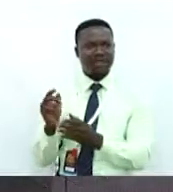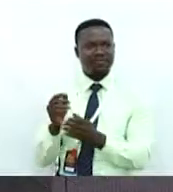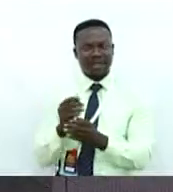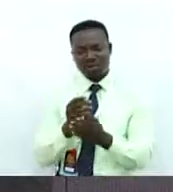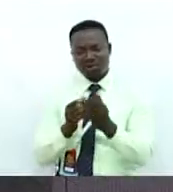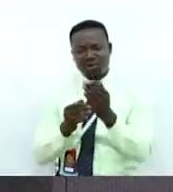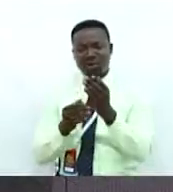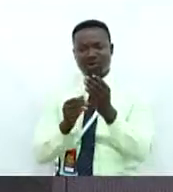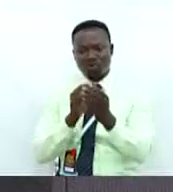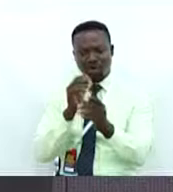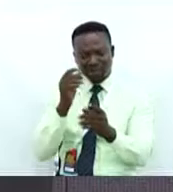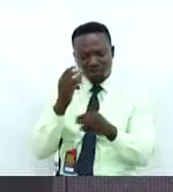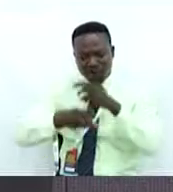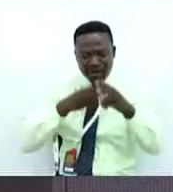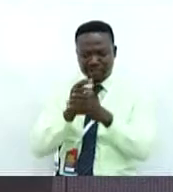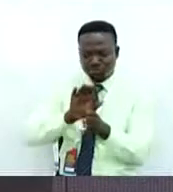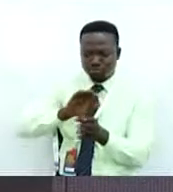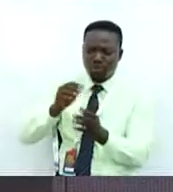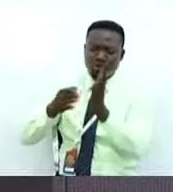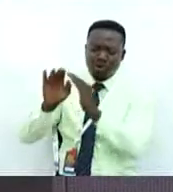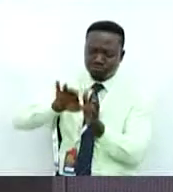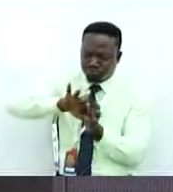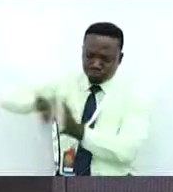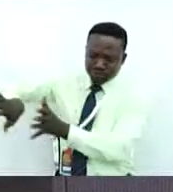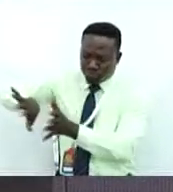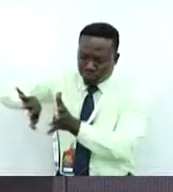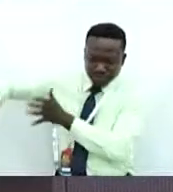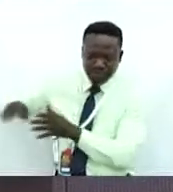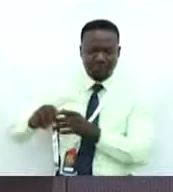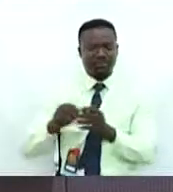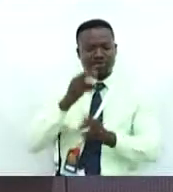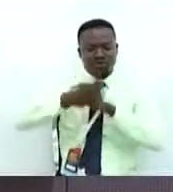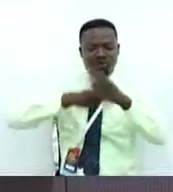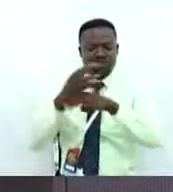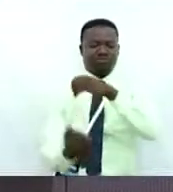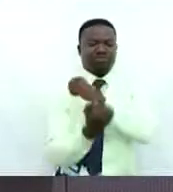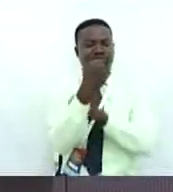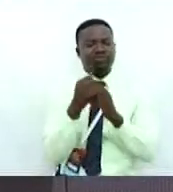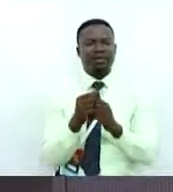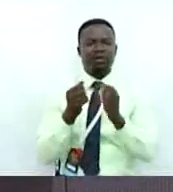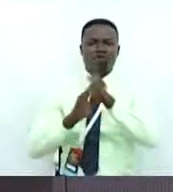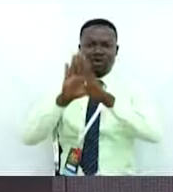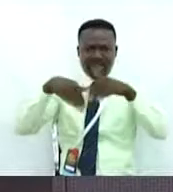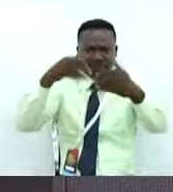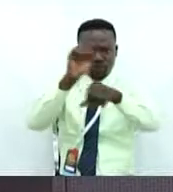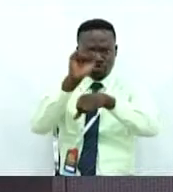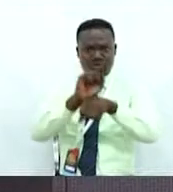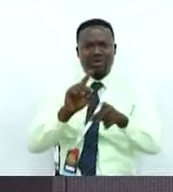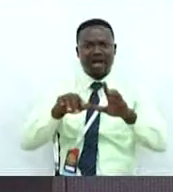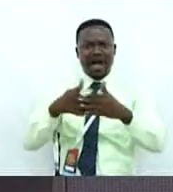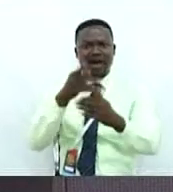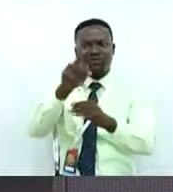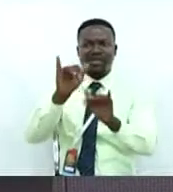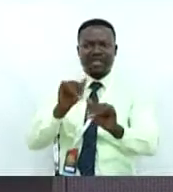aside. But God has given us a ministry. How can we maintain this ministry in the midst of this